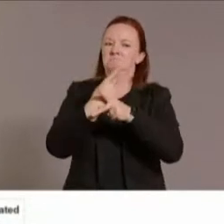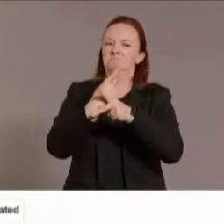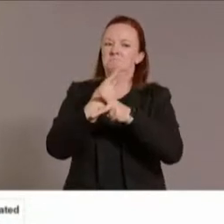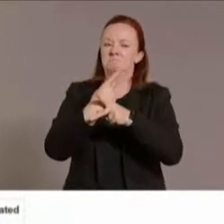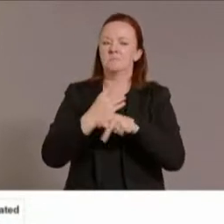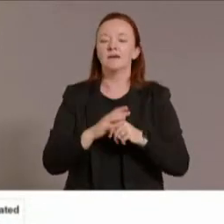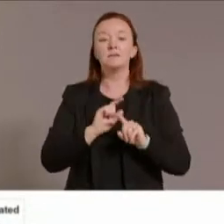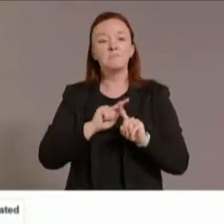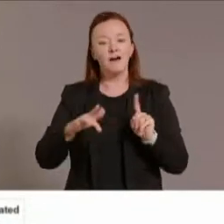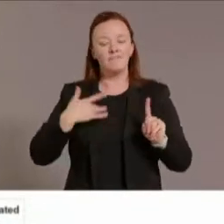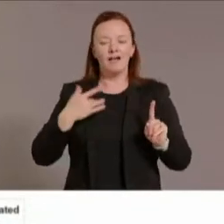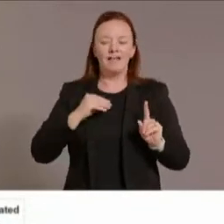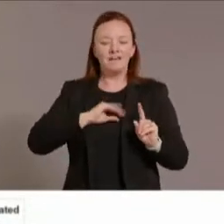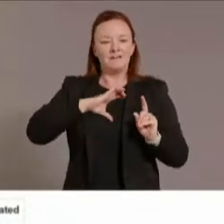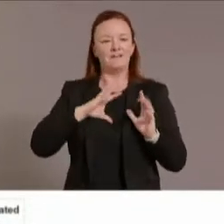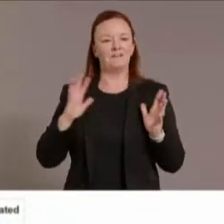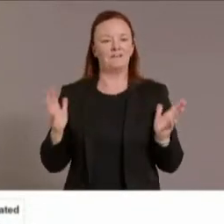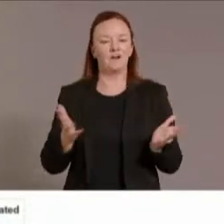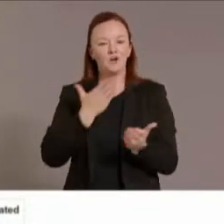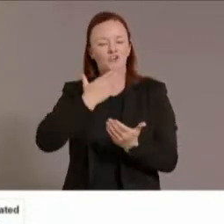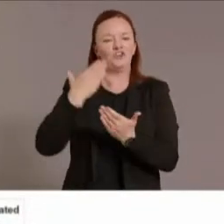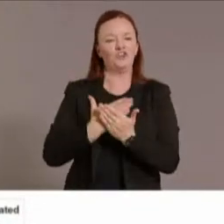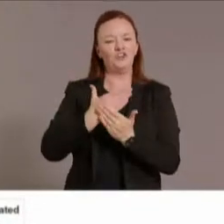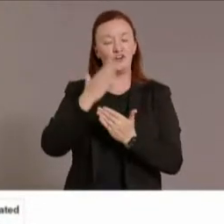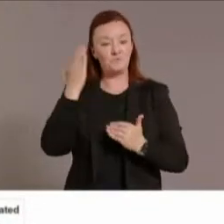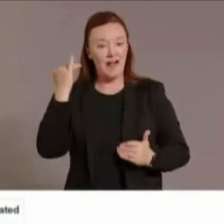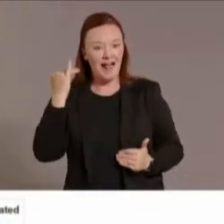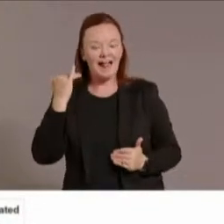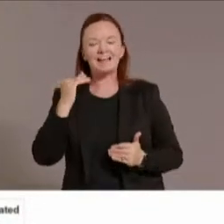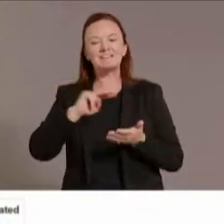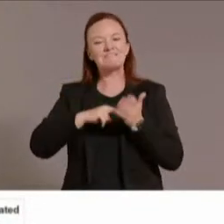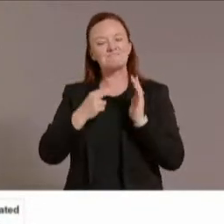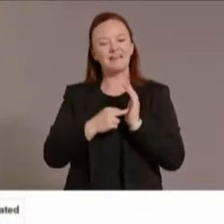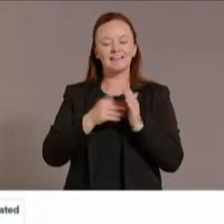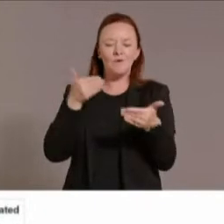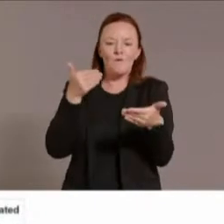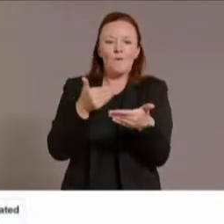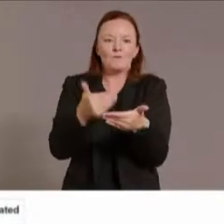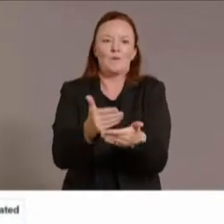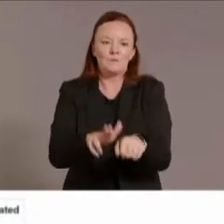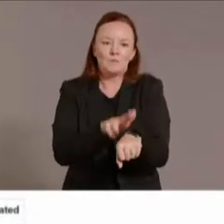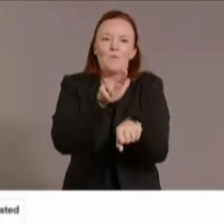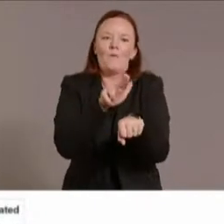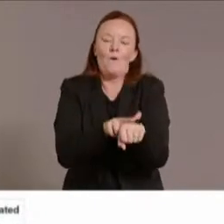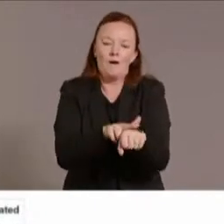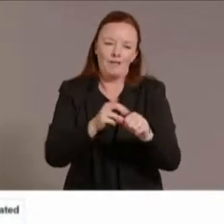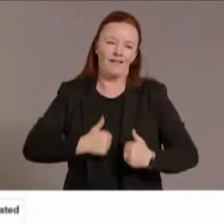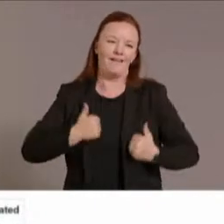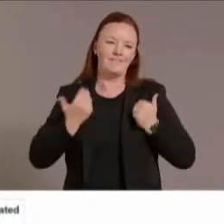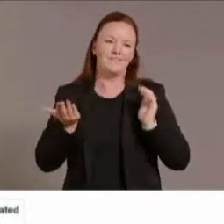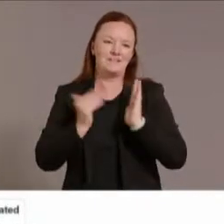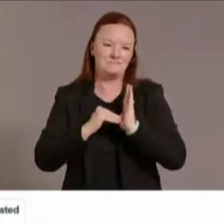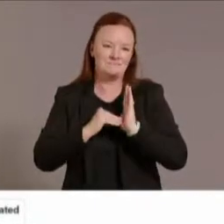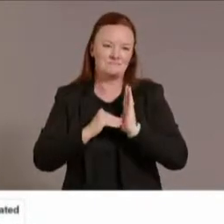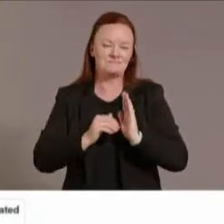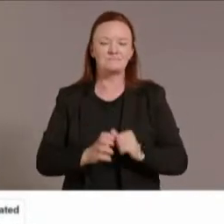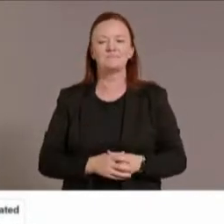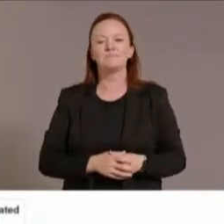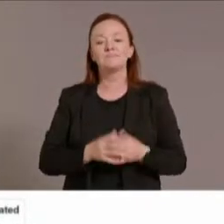encouraging because this is just one more step to returning back to normalcy. We would still encourage